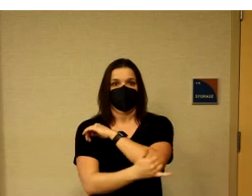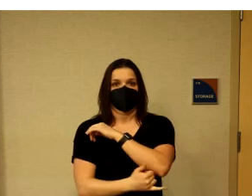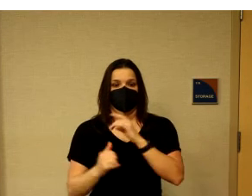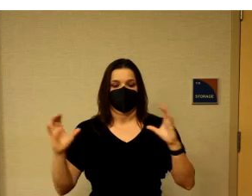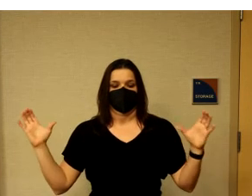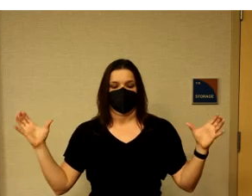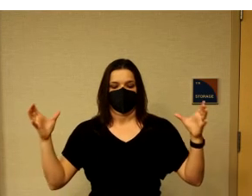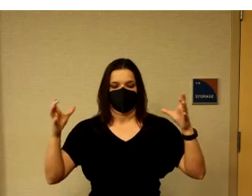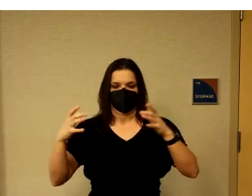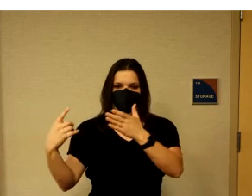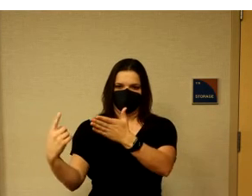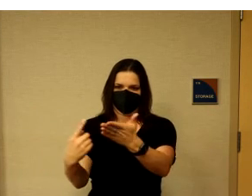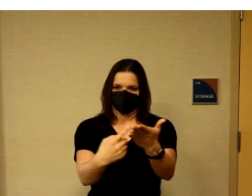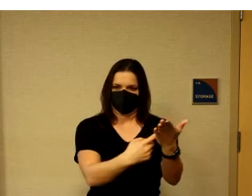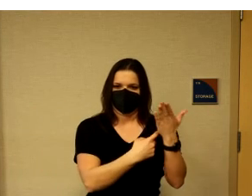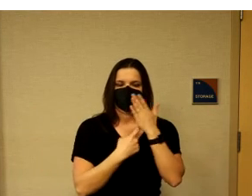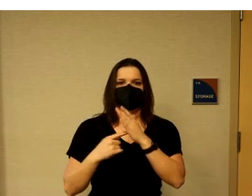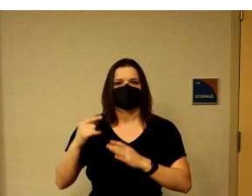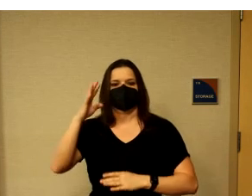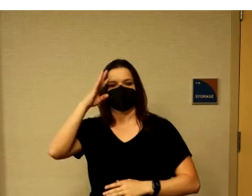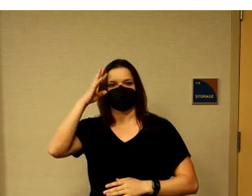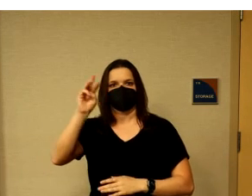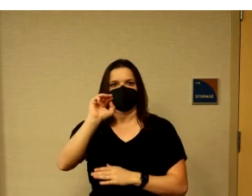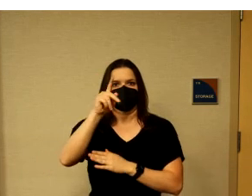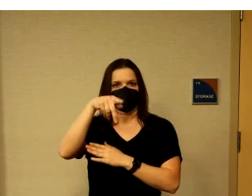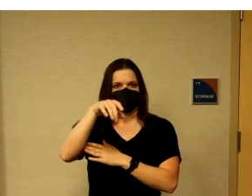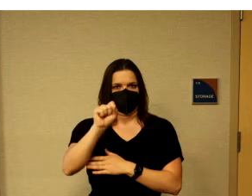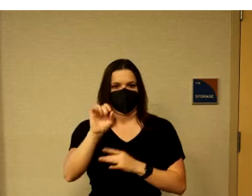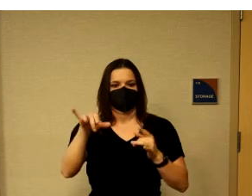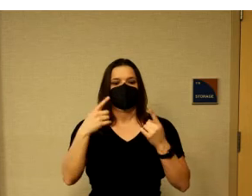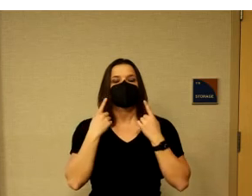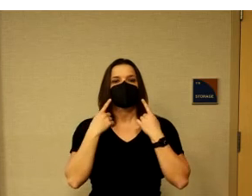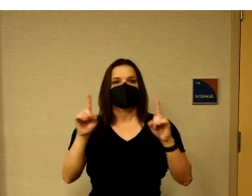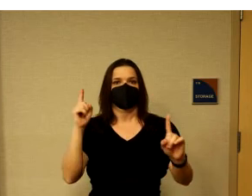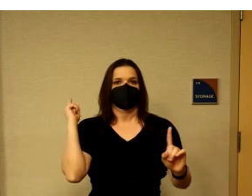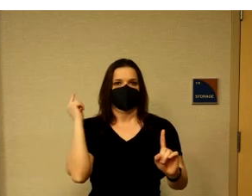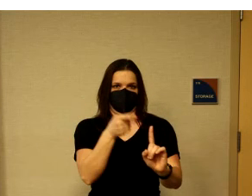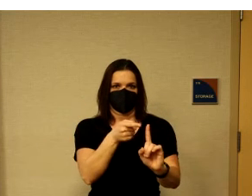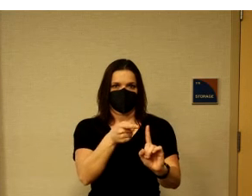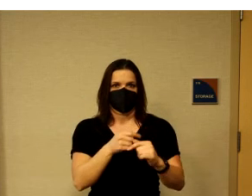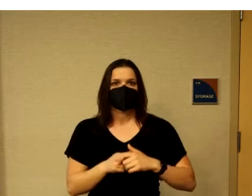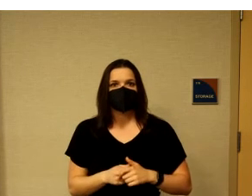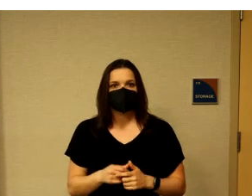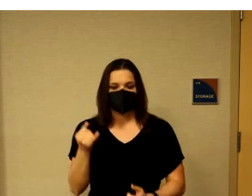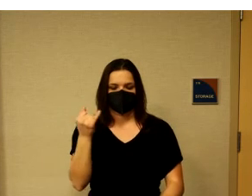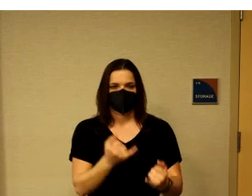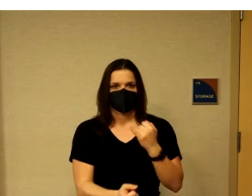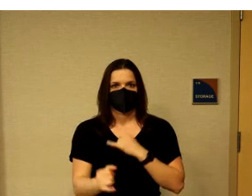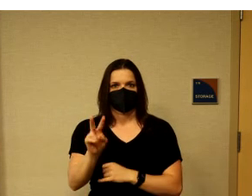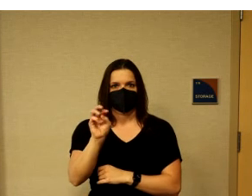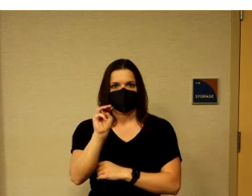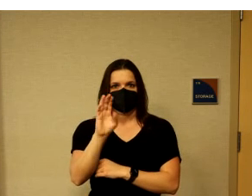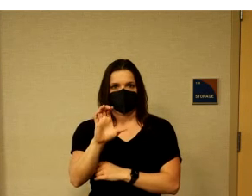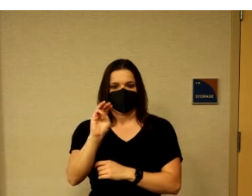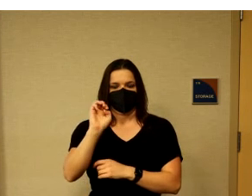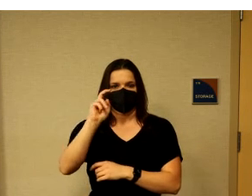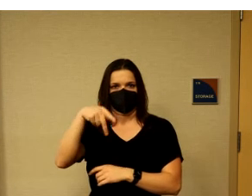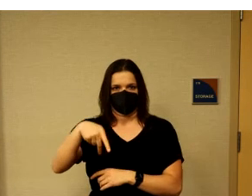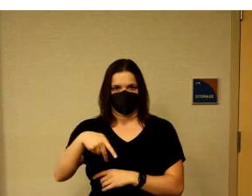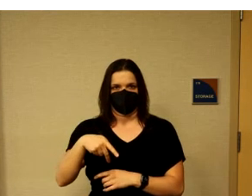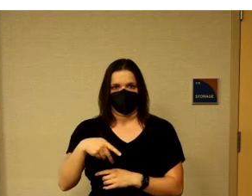up to creating several proposed maps that can achieve this goal. And lastly, EMC map